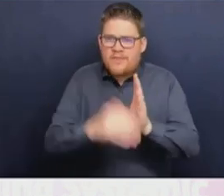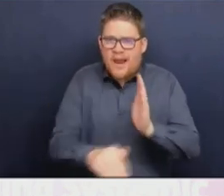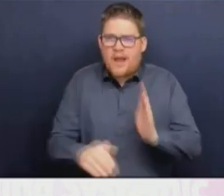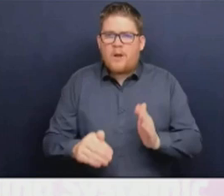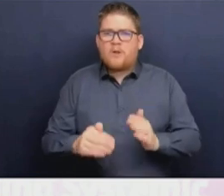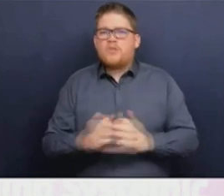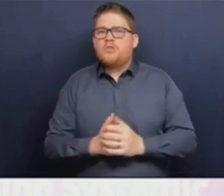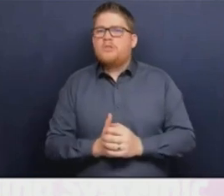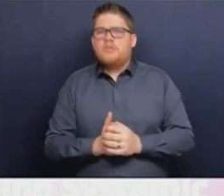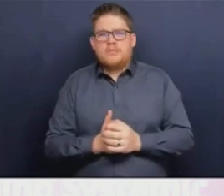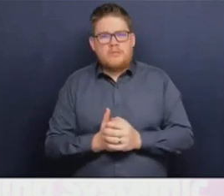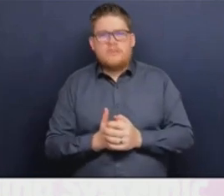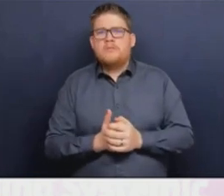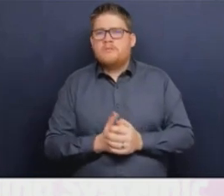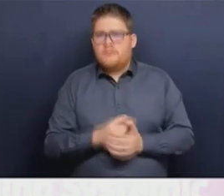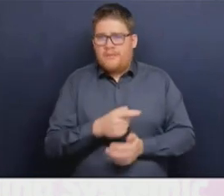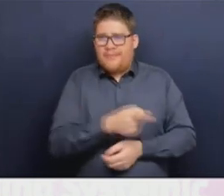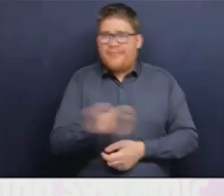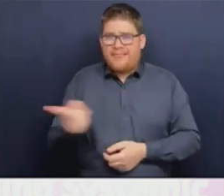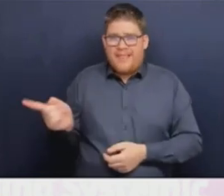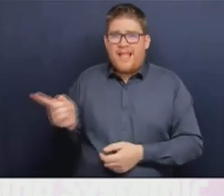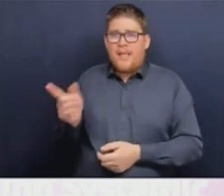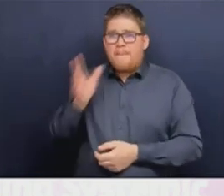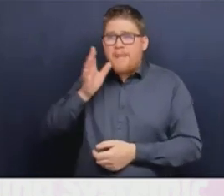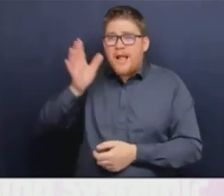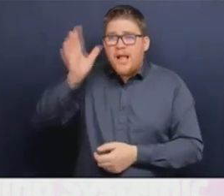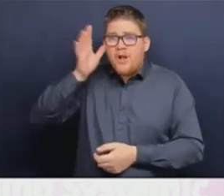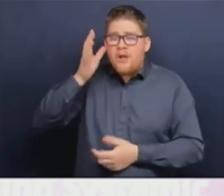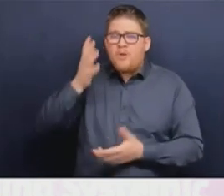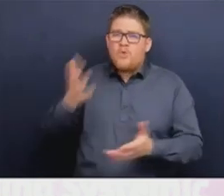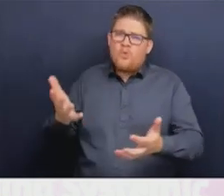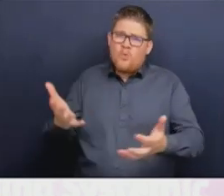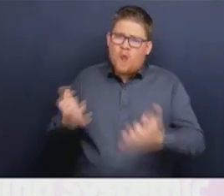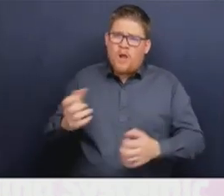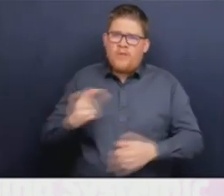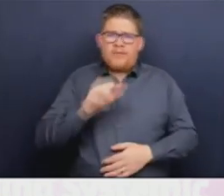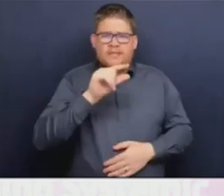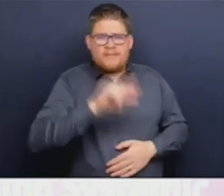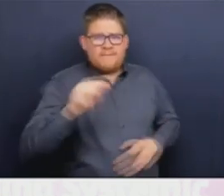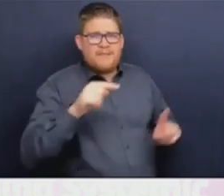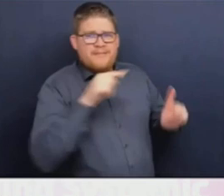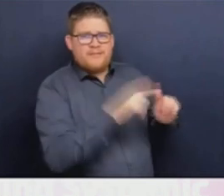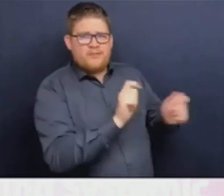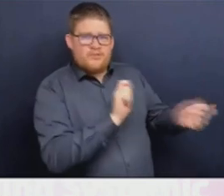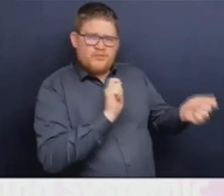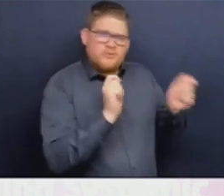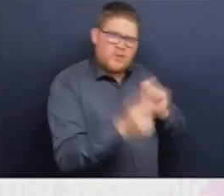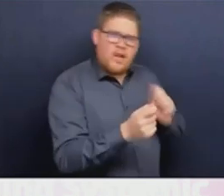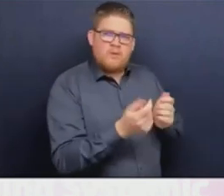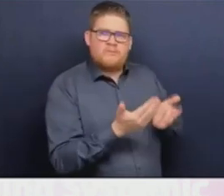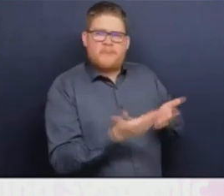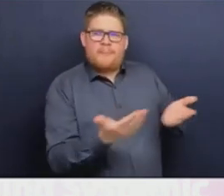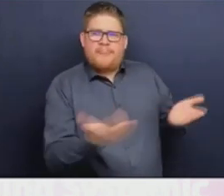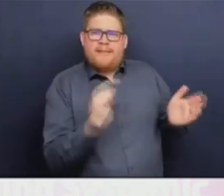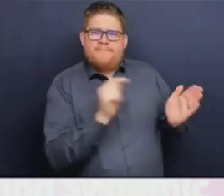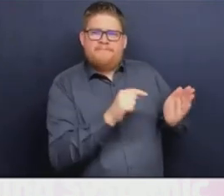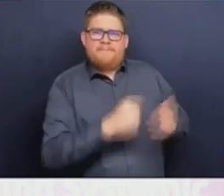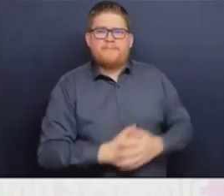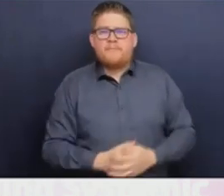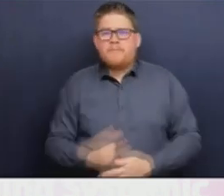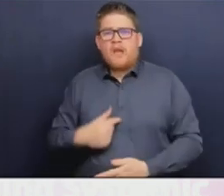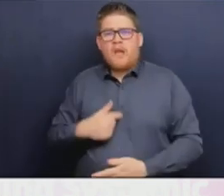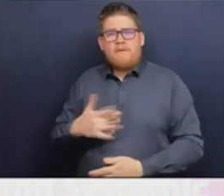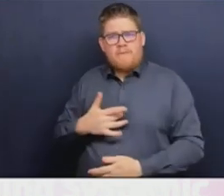would show that their child's life was not lost in vain. And I felt that the work that had been done about ensuring that if you